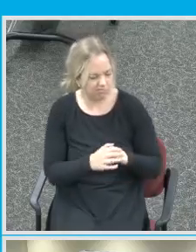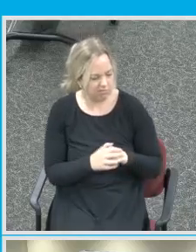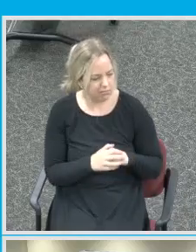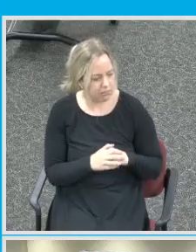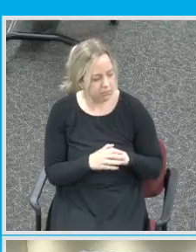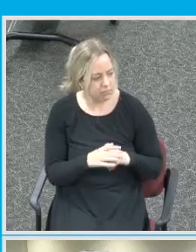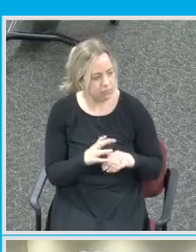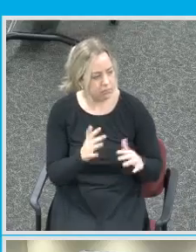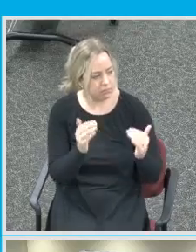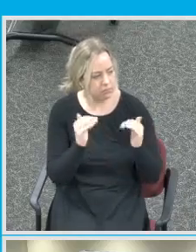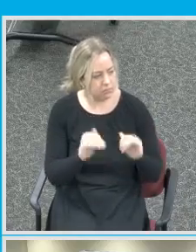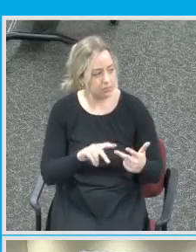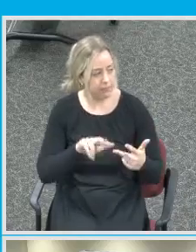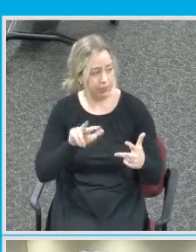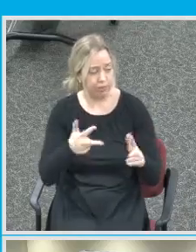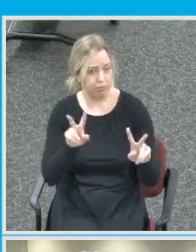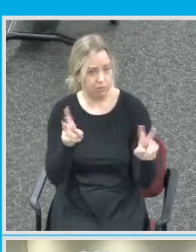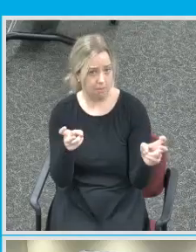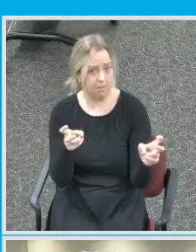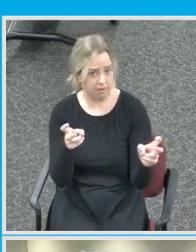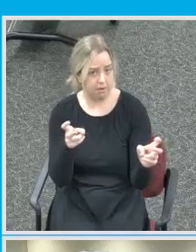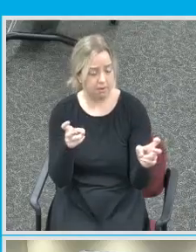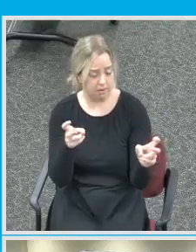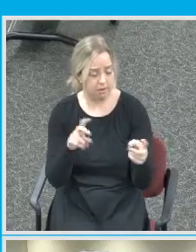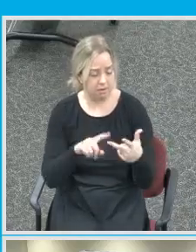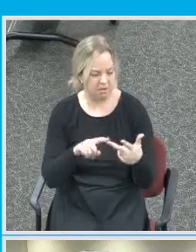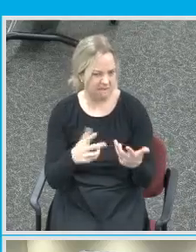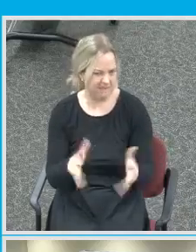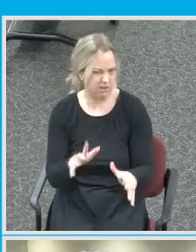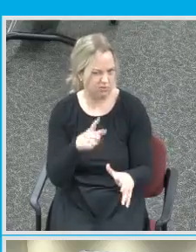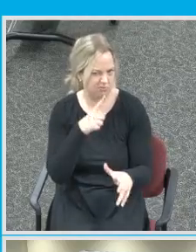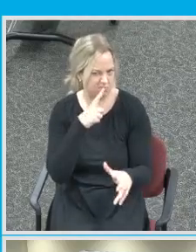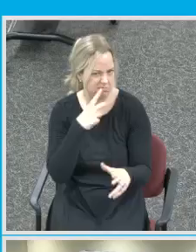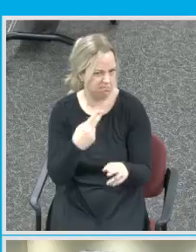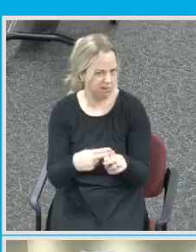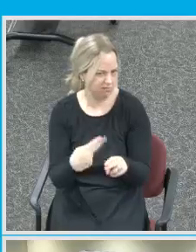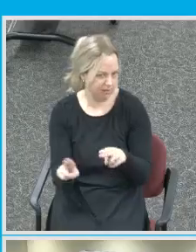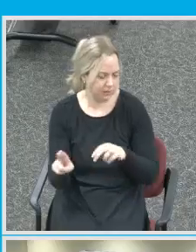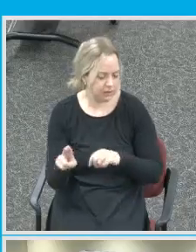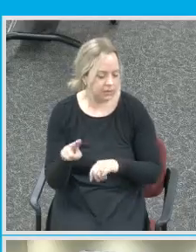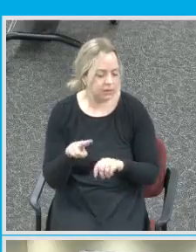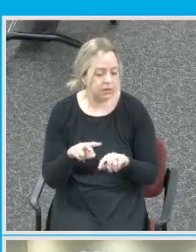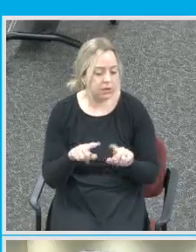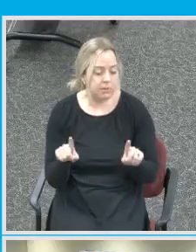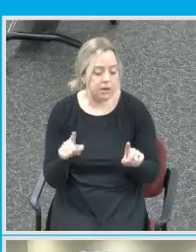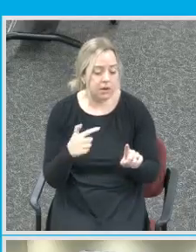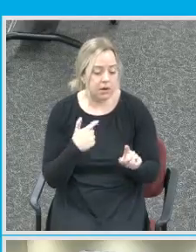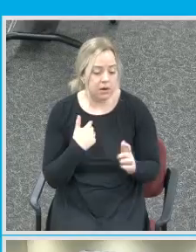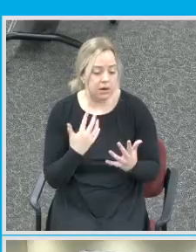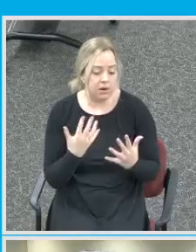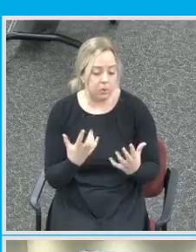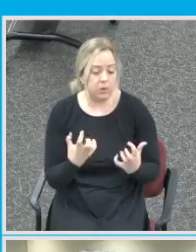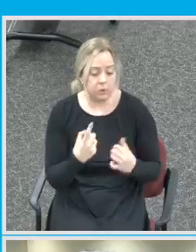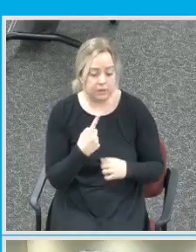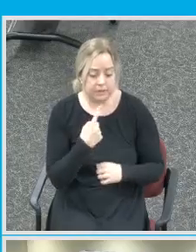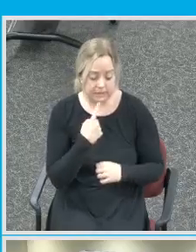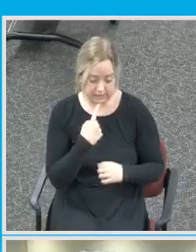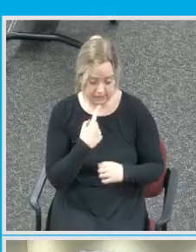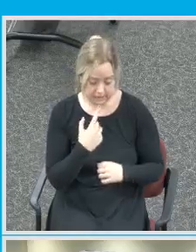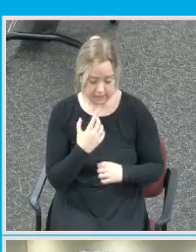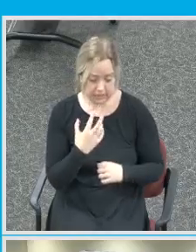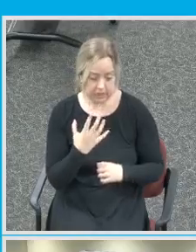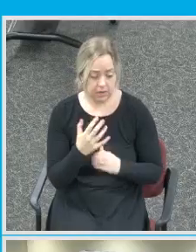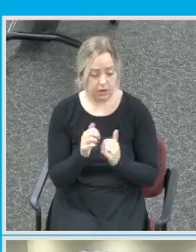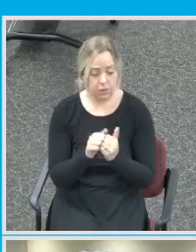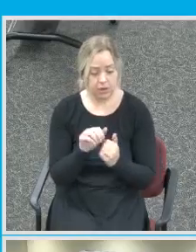And the third topic we've already mentioned a bit, but I did want to say that with